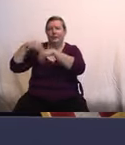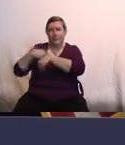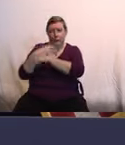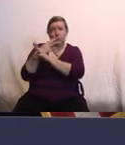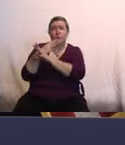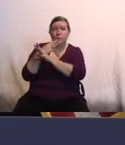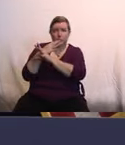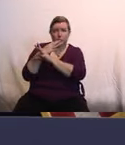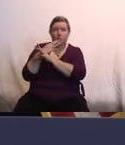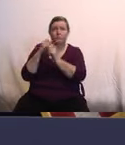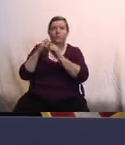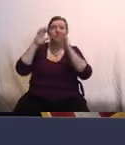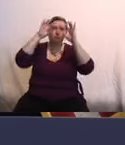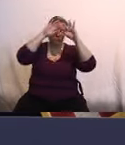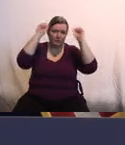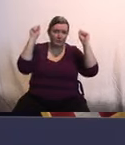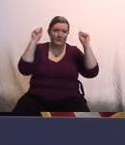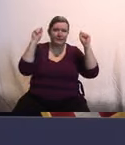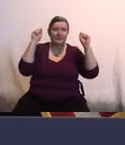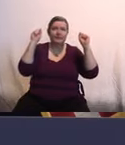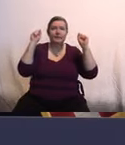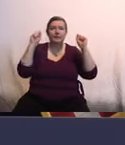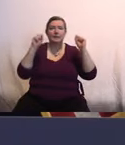with President Jonathan Holloway actually on Friday.